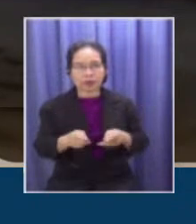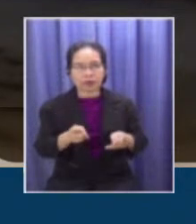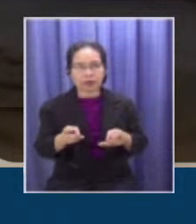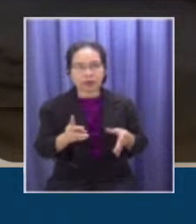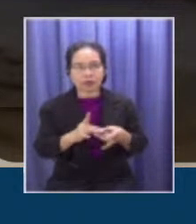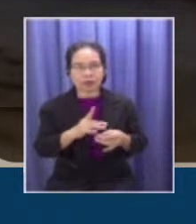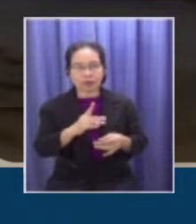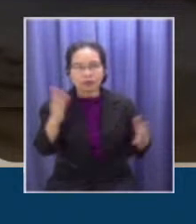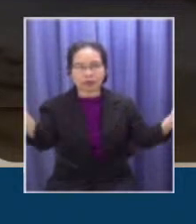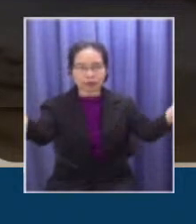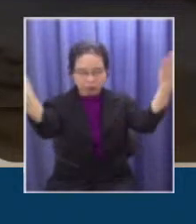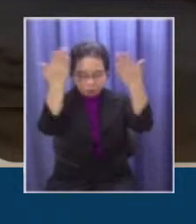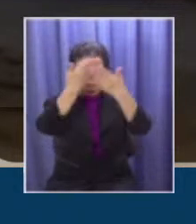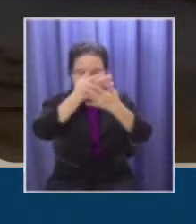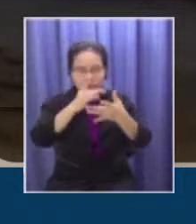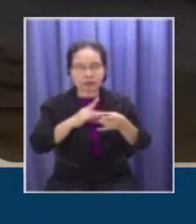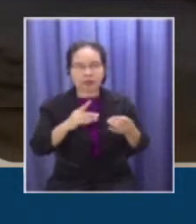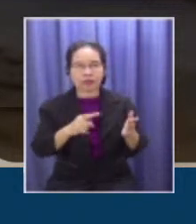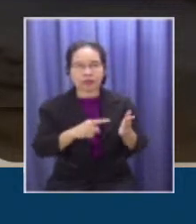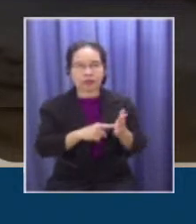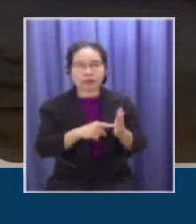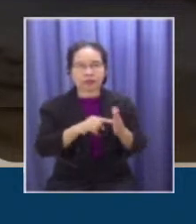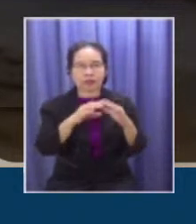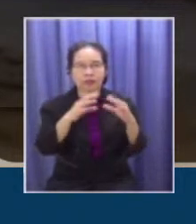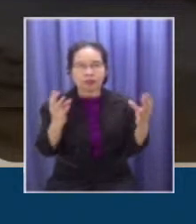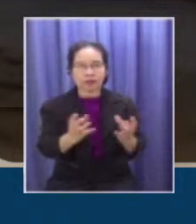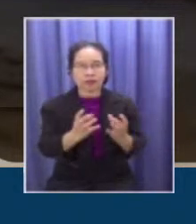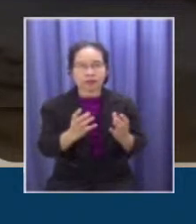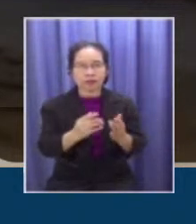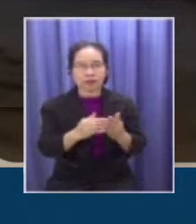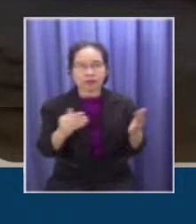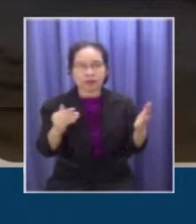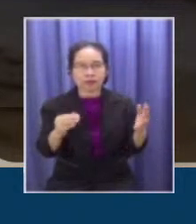Efesofoɔ nwoma 6 nkyɛmu 12